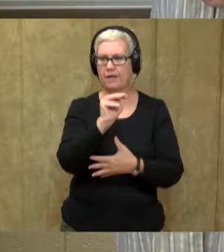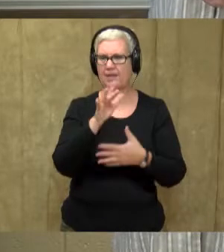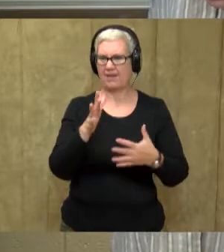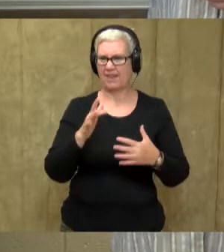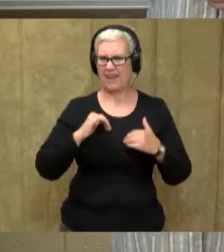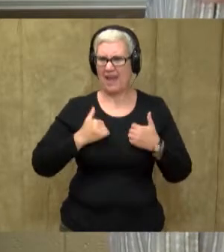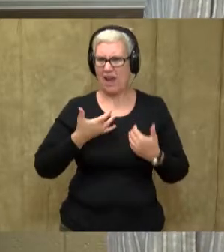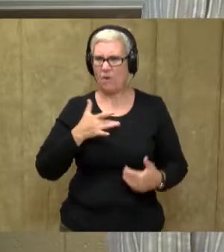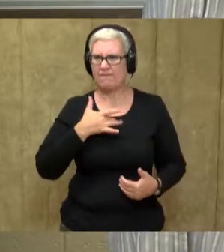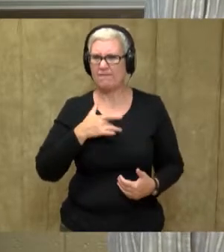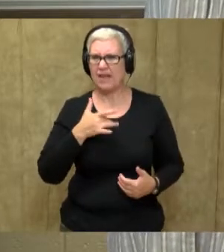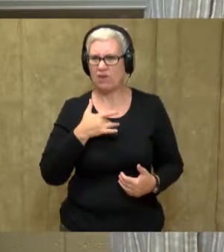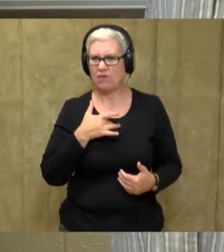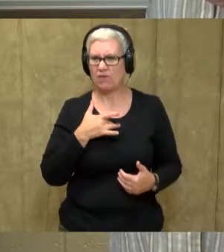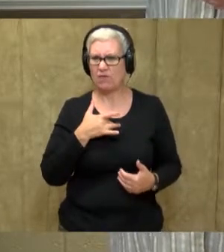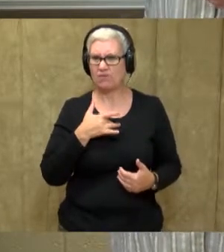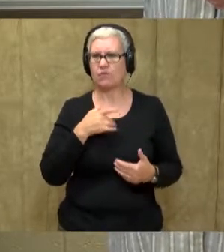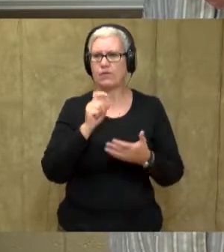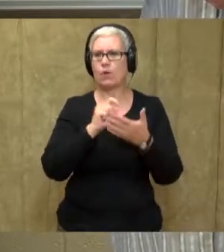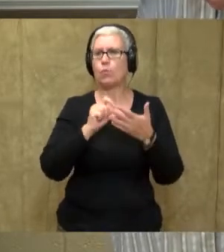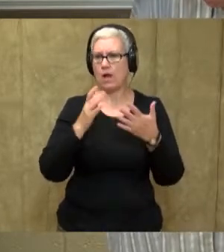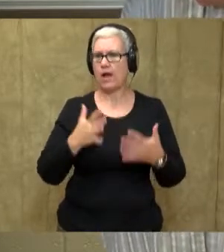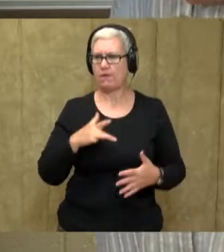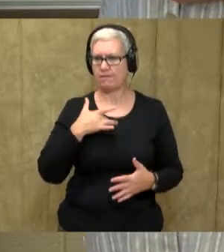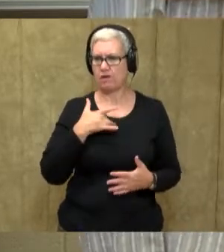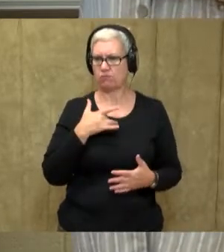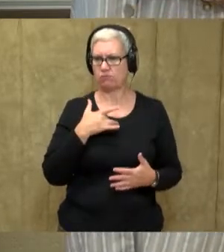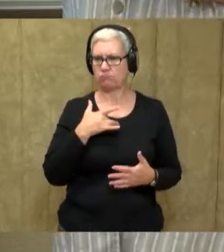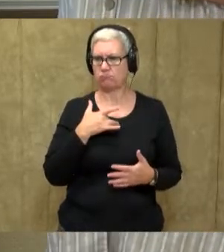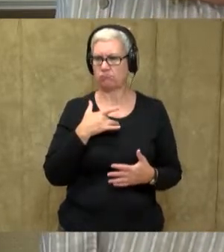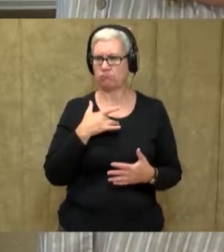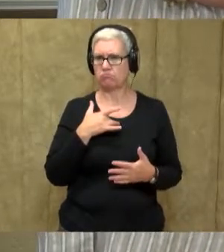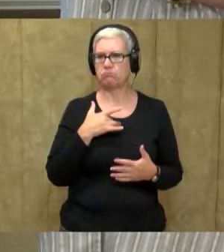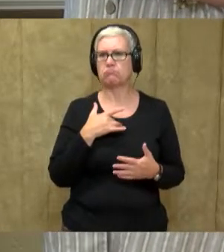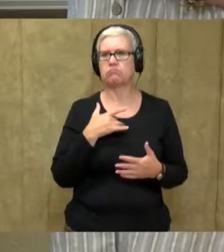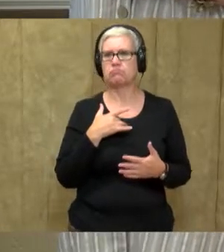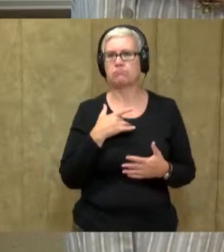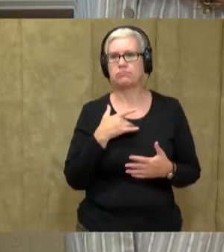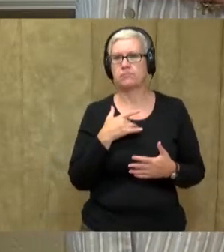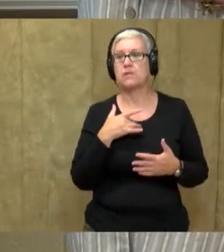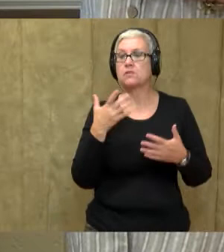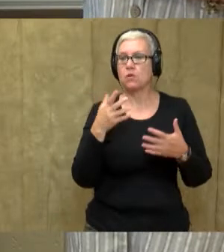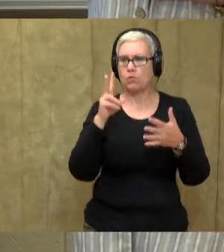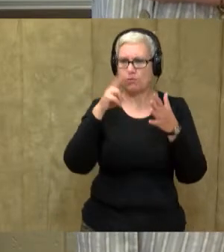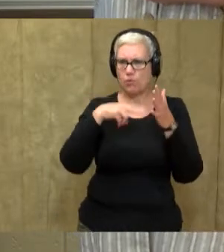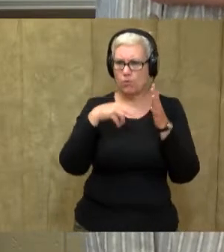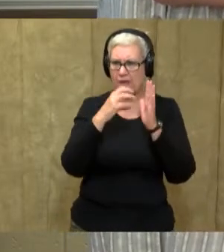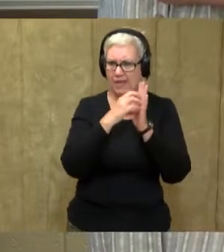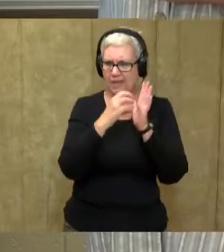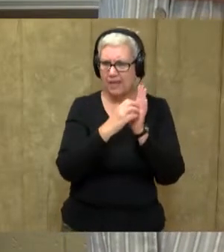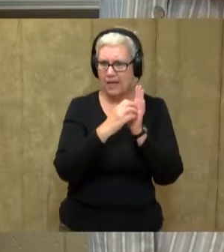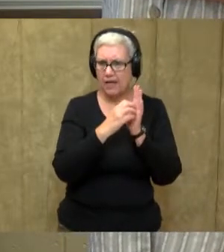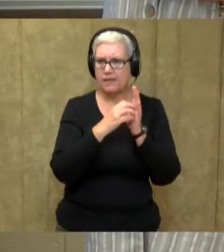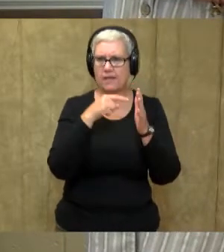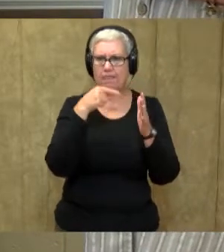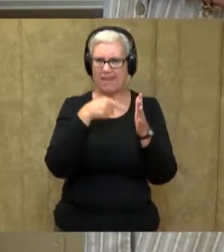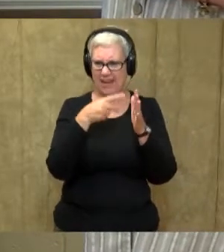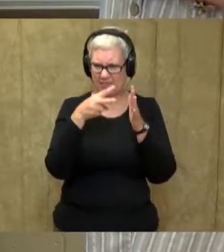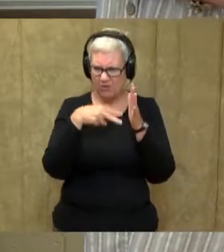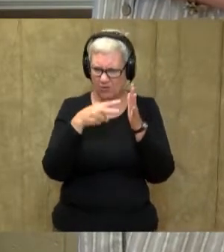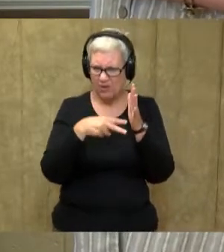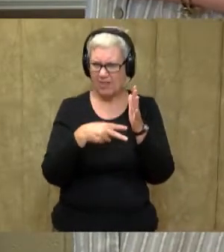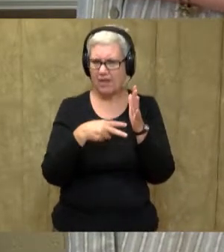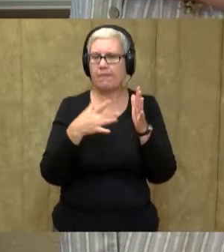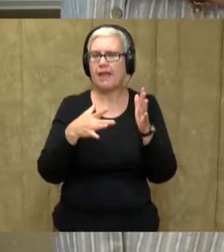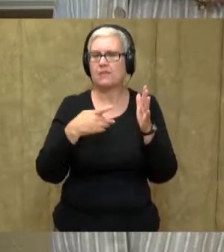how the writer feels, okay? So if you're reading a text, it's what that writer